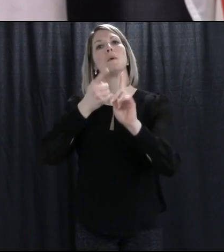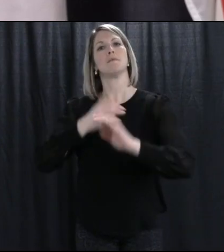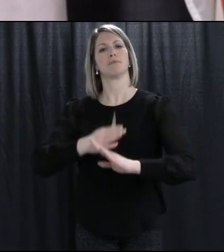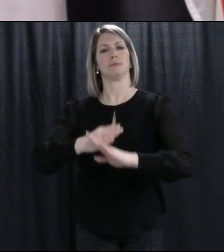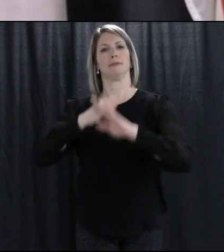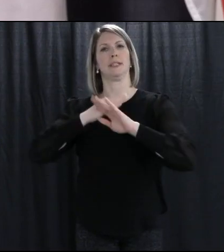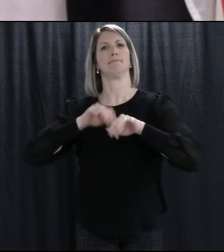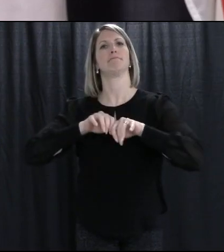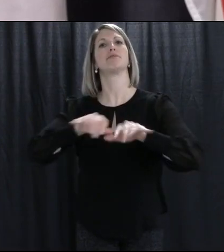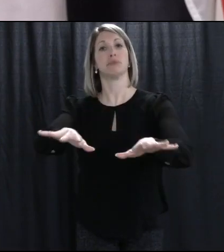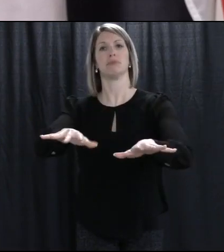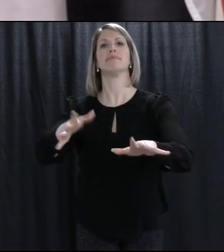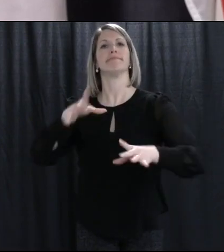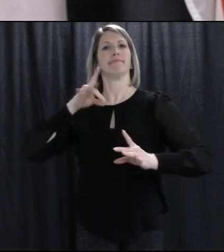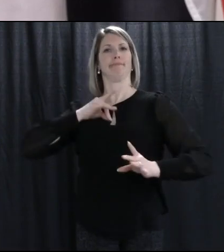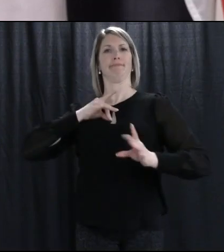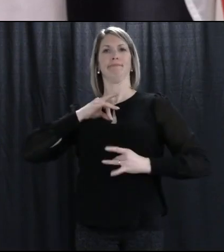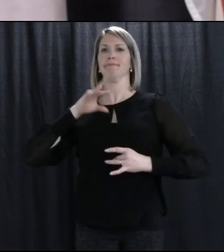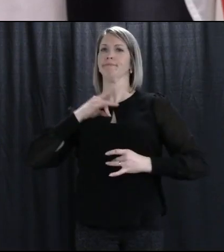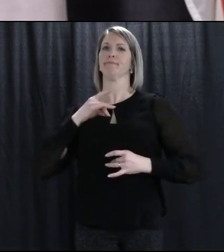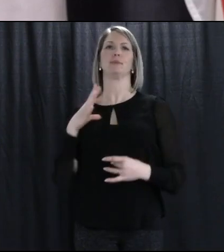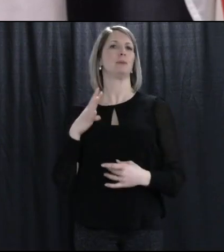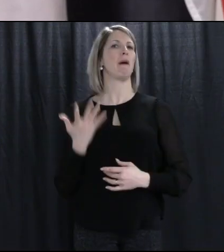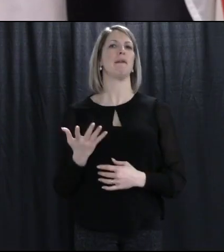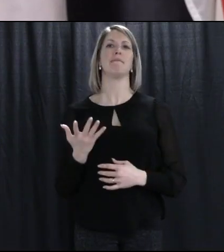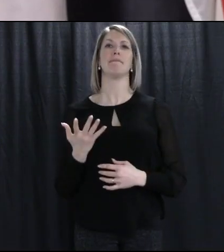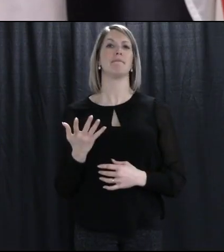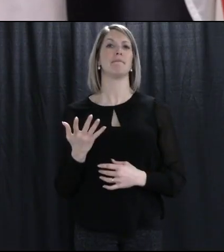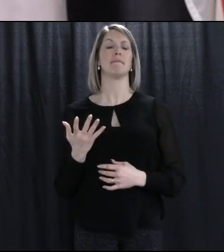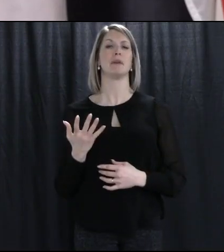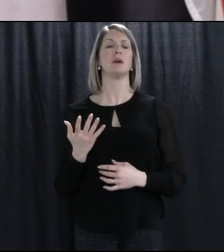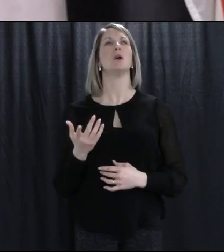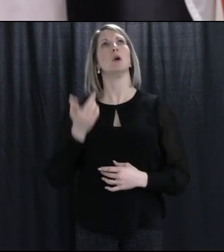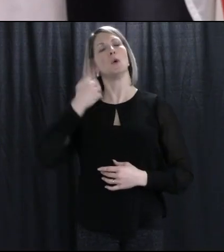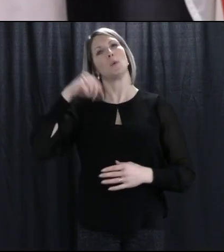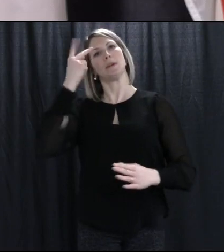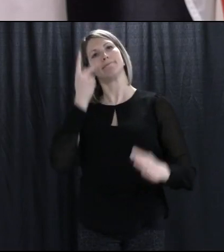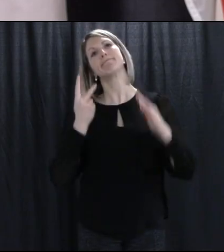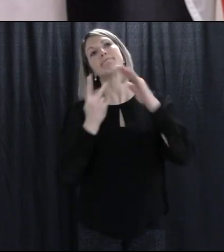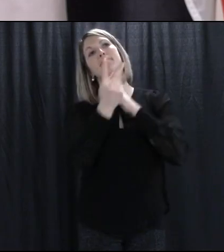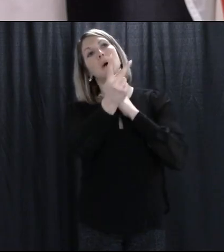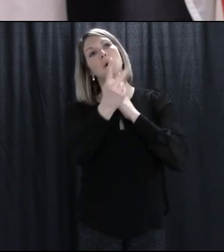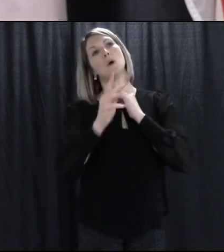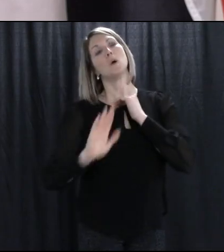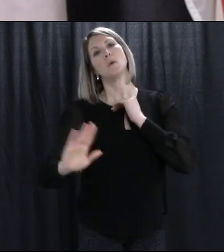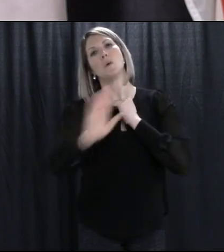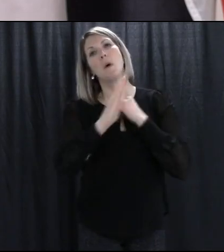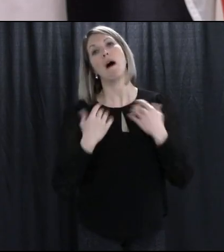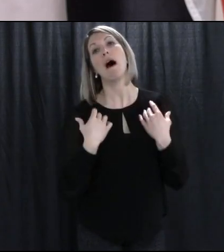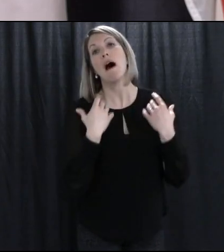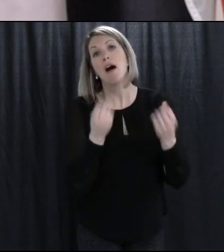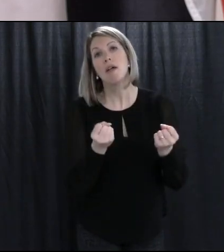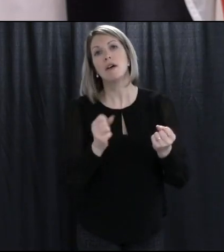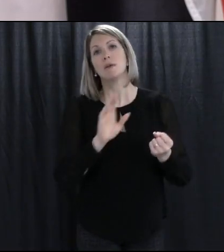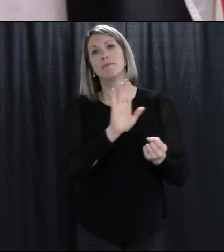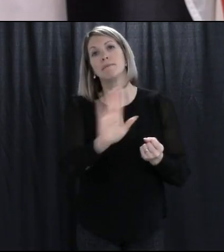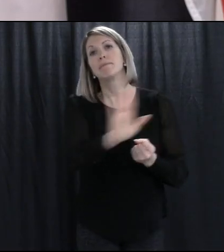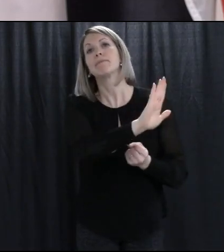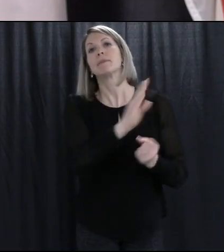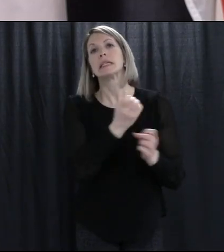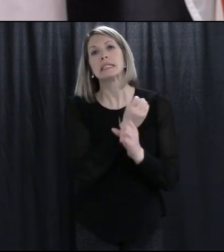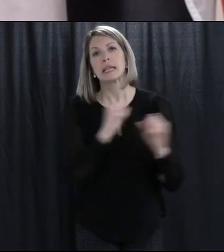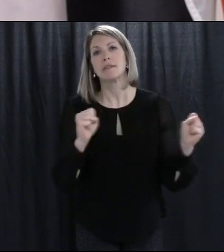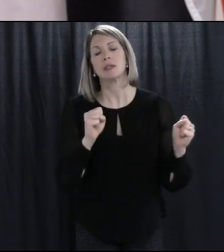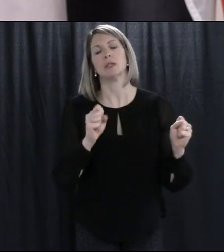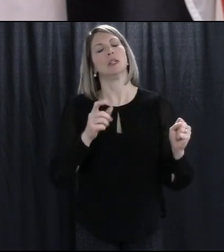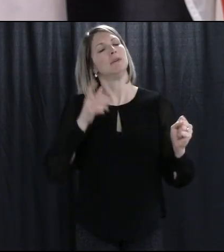COVID-19. We're making these changes with your health and safety in the forefront. We have to work together.